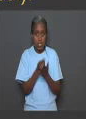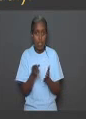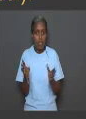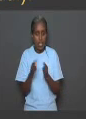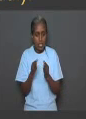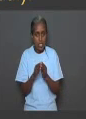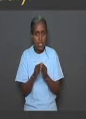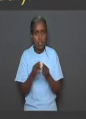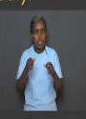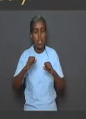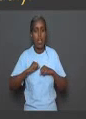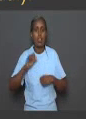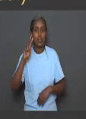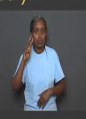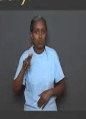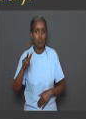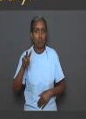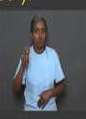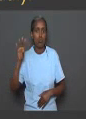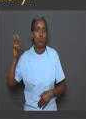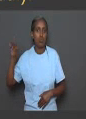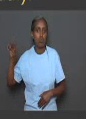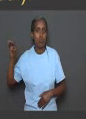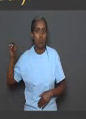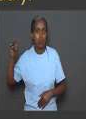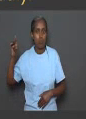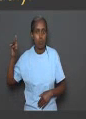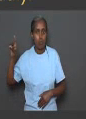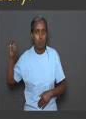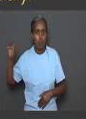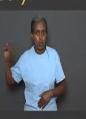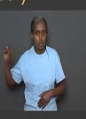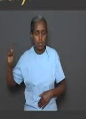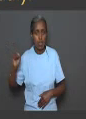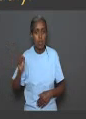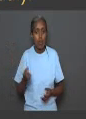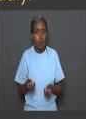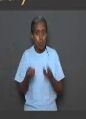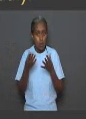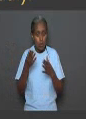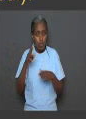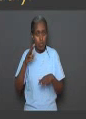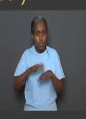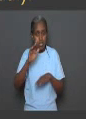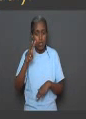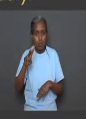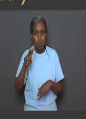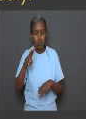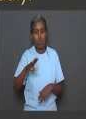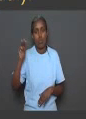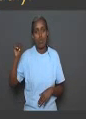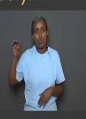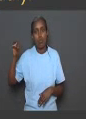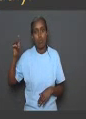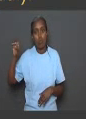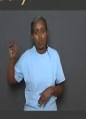has 2 modes. If more than 2 modes occur, we say the